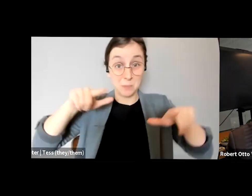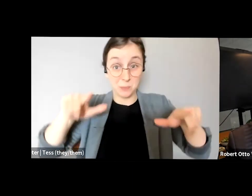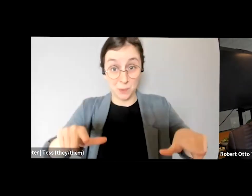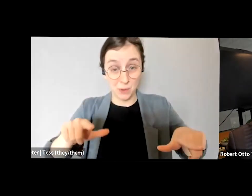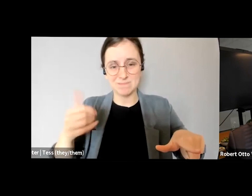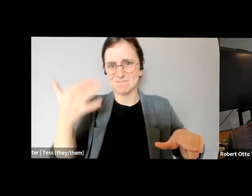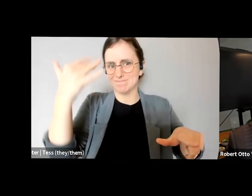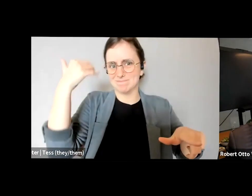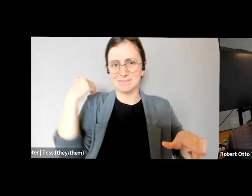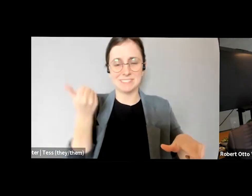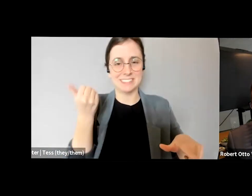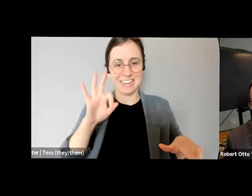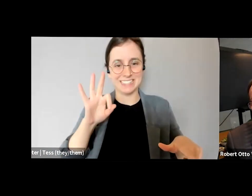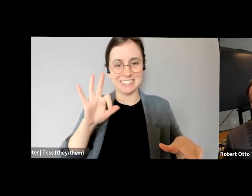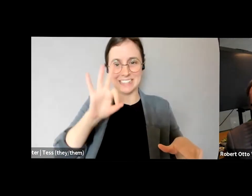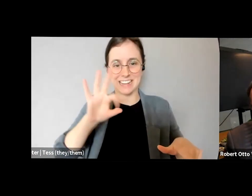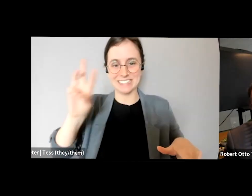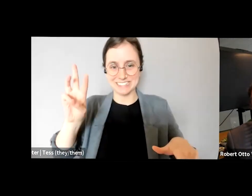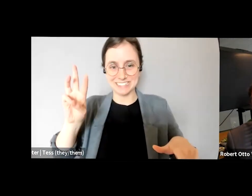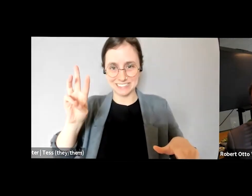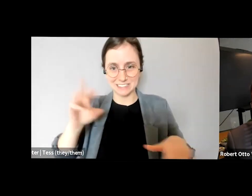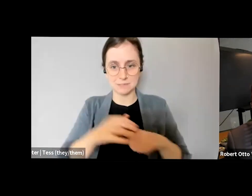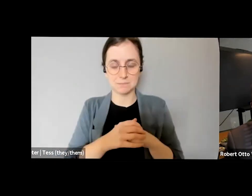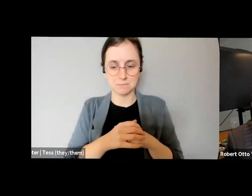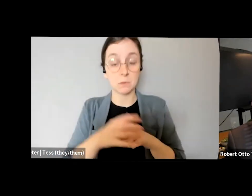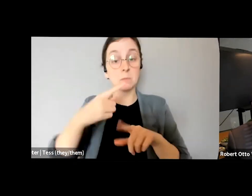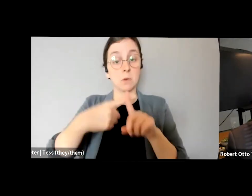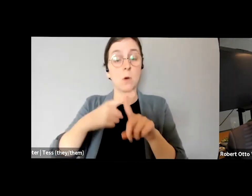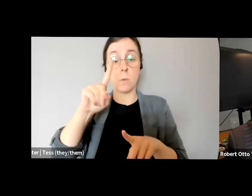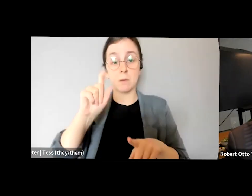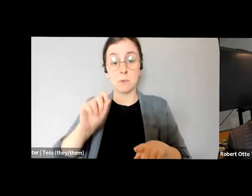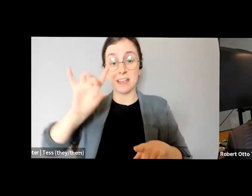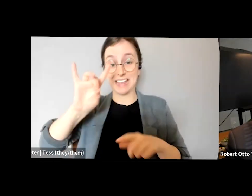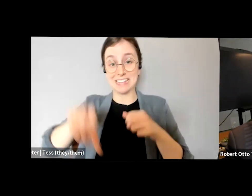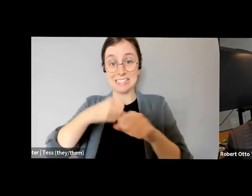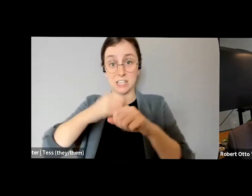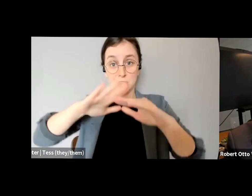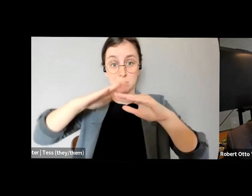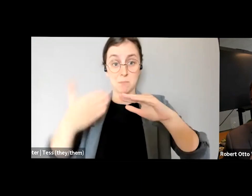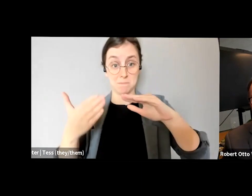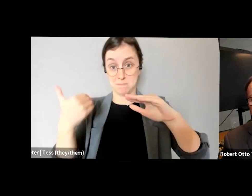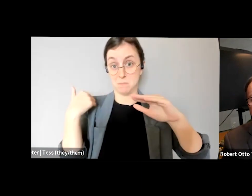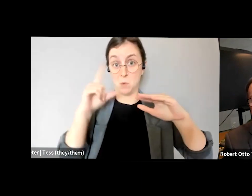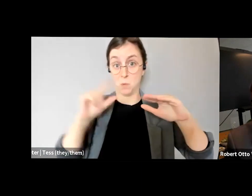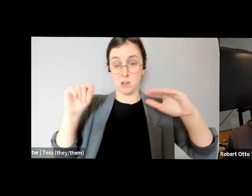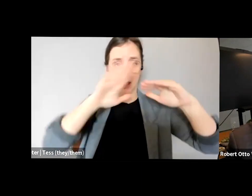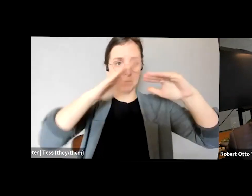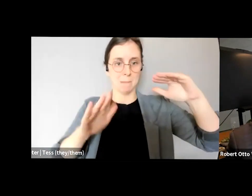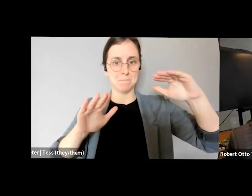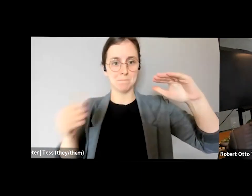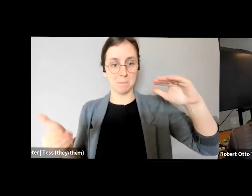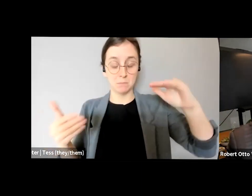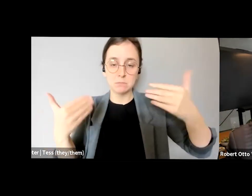If you add that to the 1.8 year drop that we saw in 2020, these are the two biggest year declines